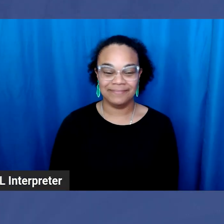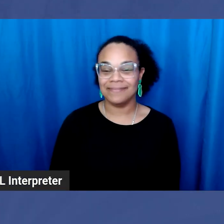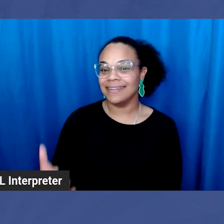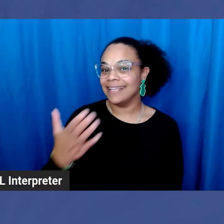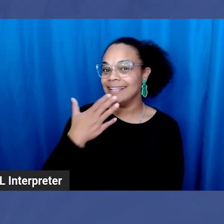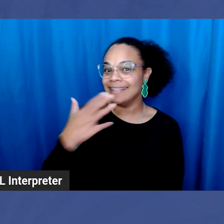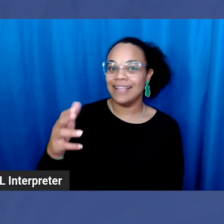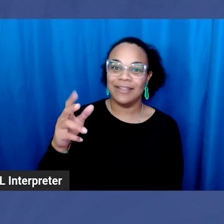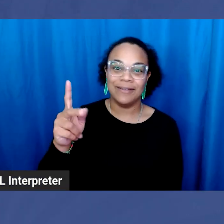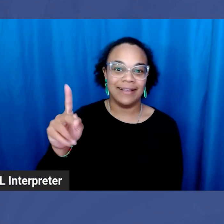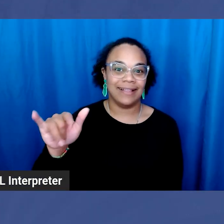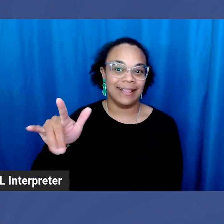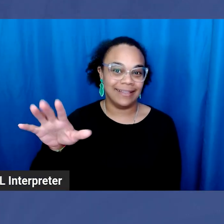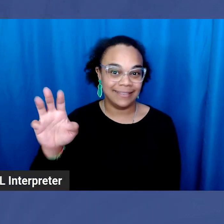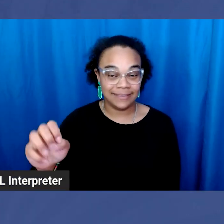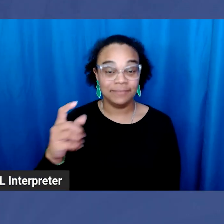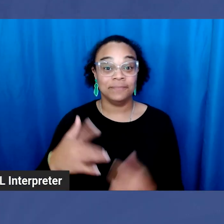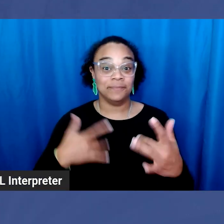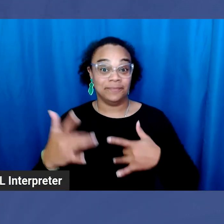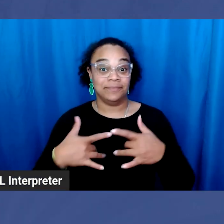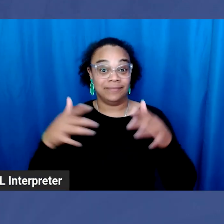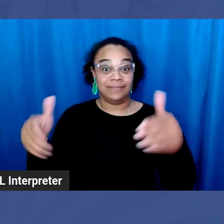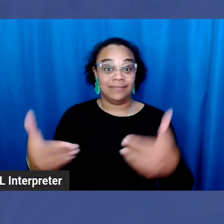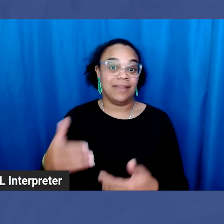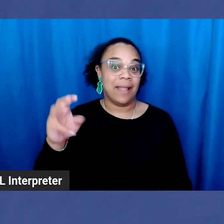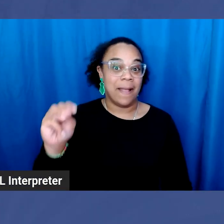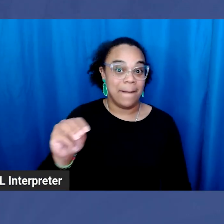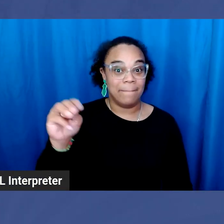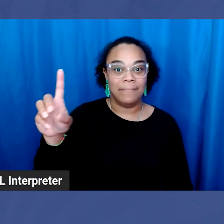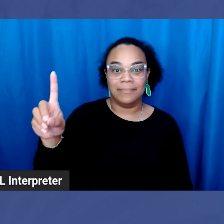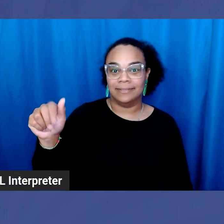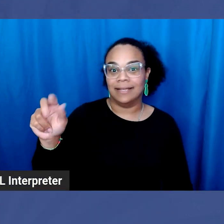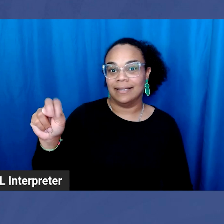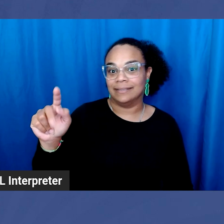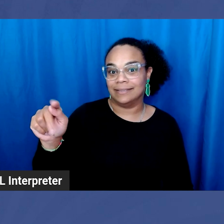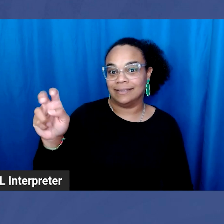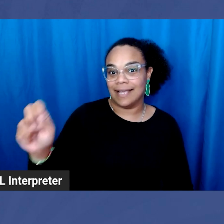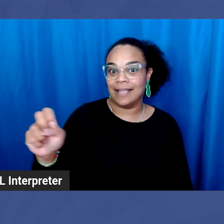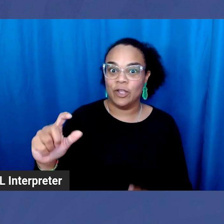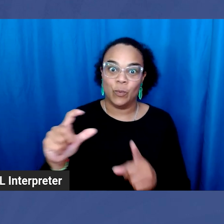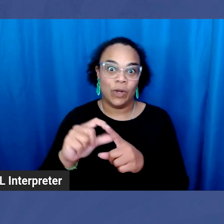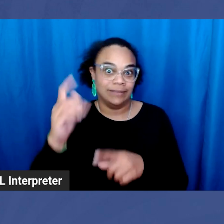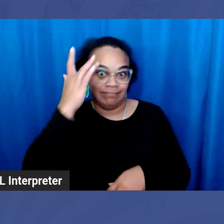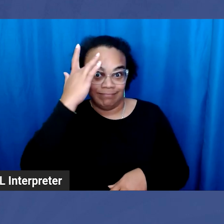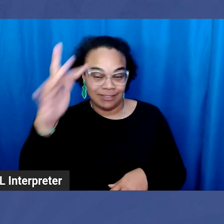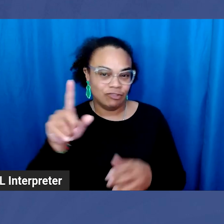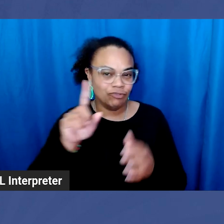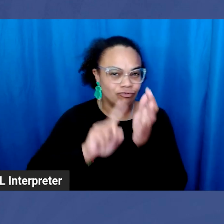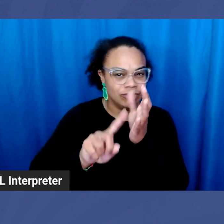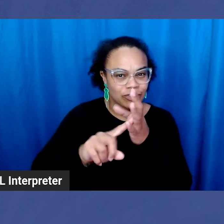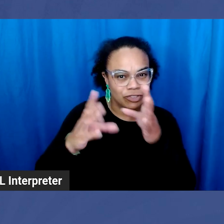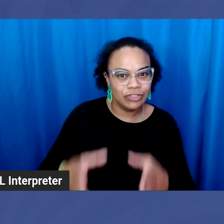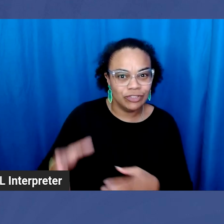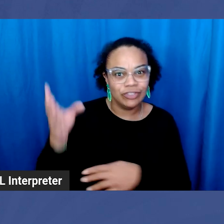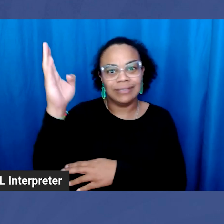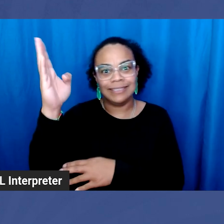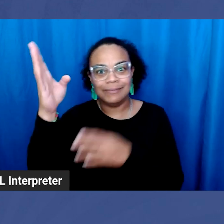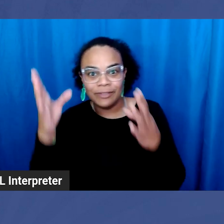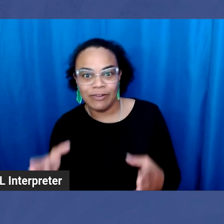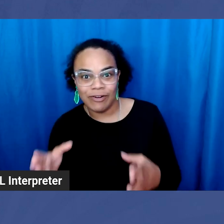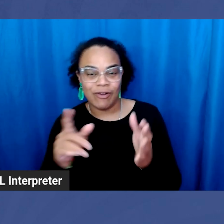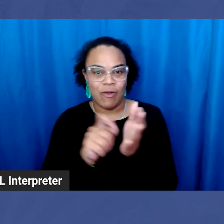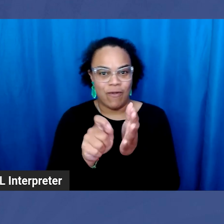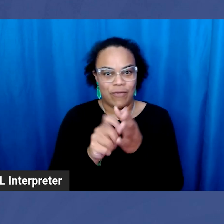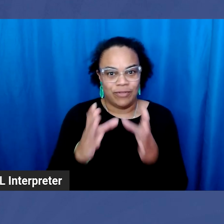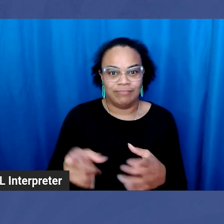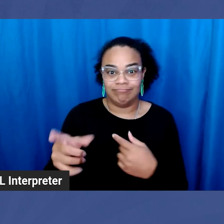Thank you, Kylie. We're now excited to introduce M. Dante, a wordsmith, researcher, public speaker, and published author. M has